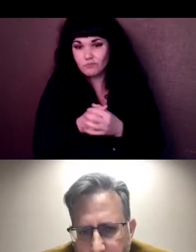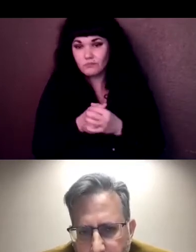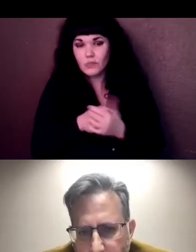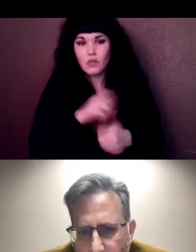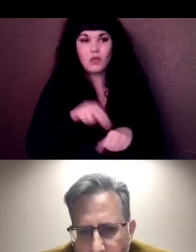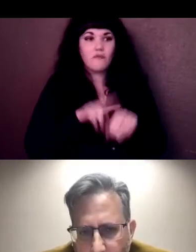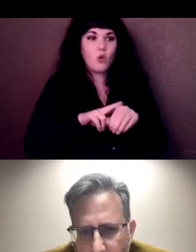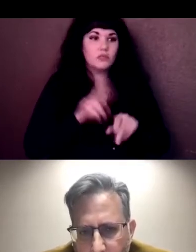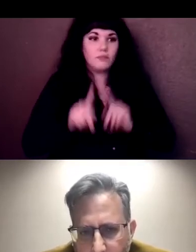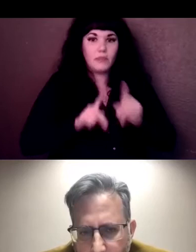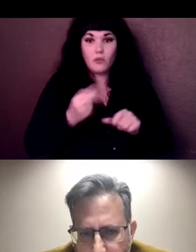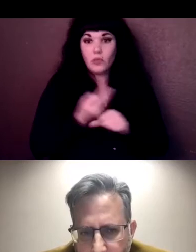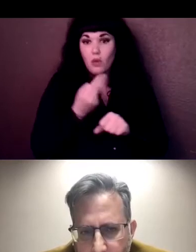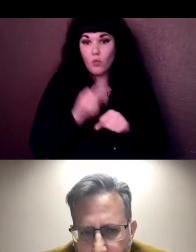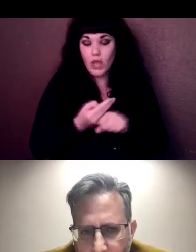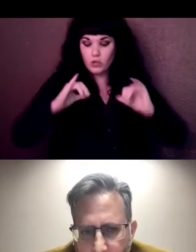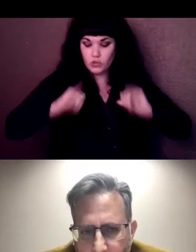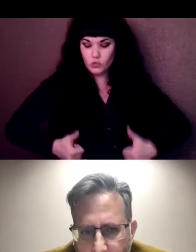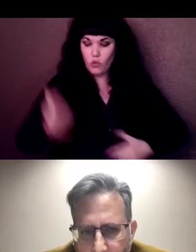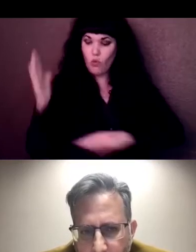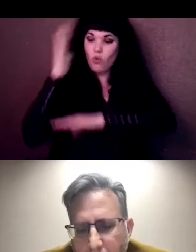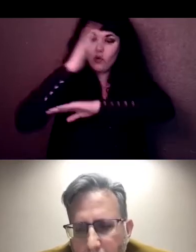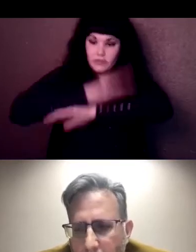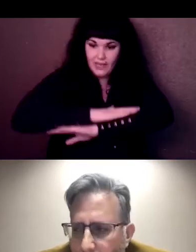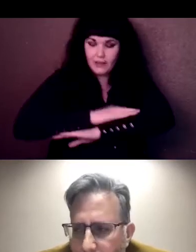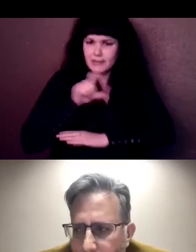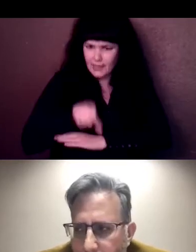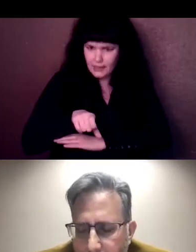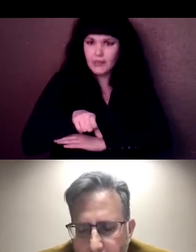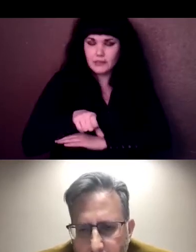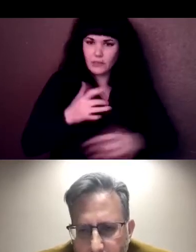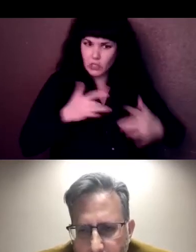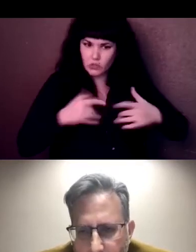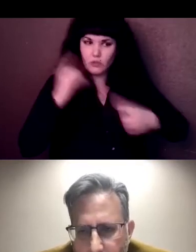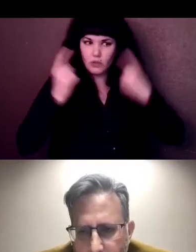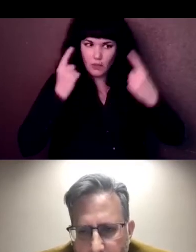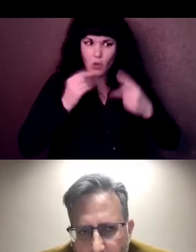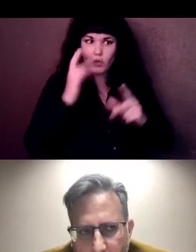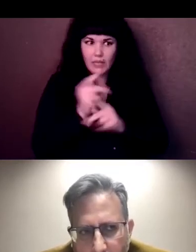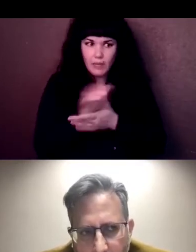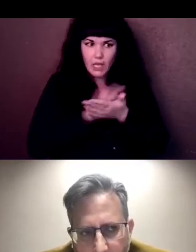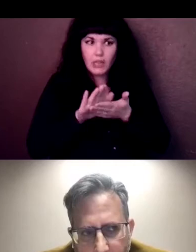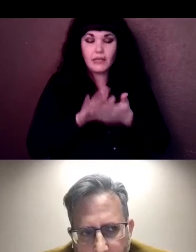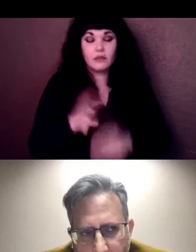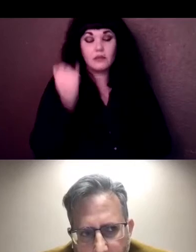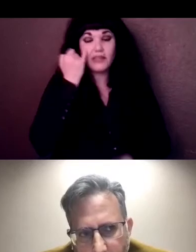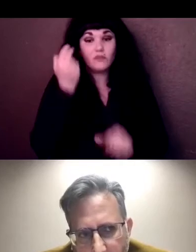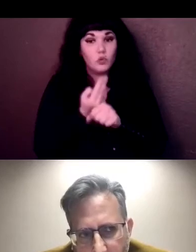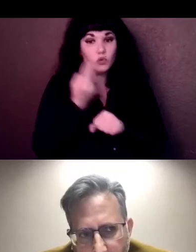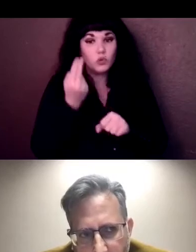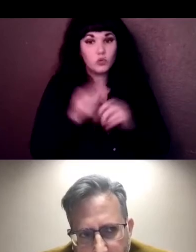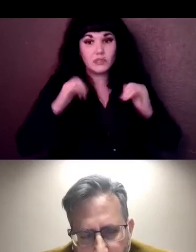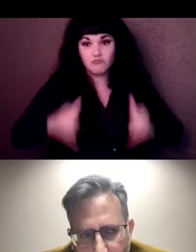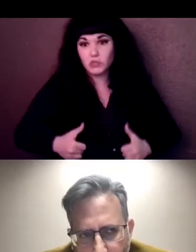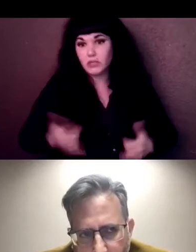wear our suits all day long need to be concerned about keeping it clean. If you're using it, say, in